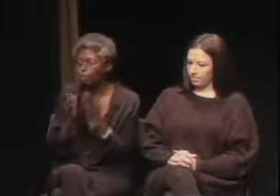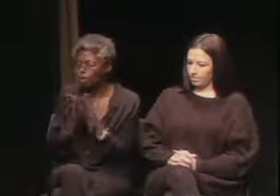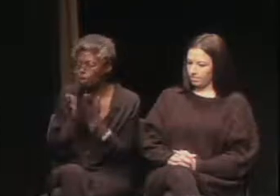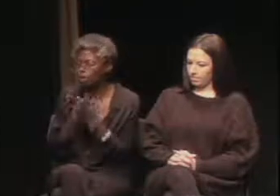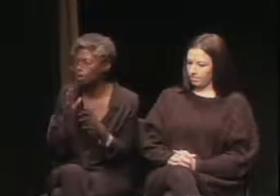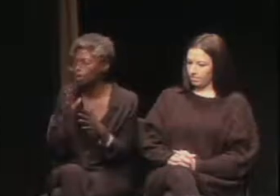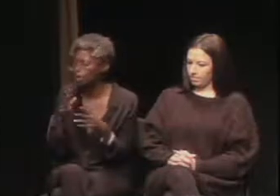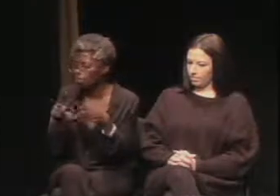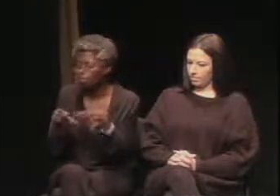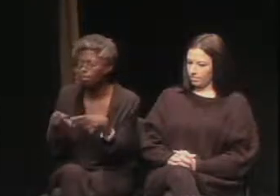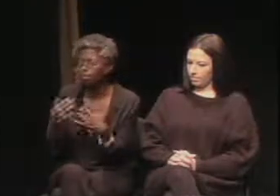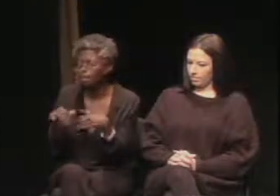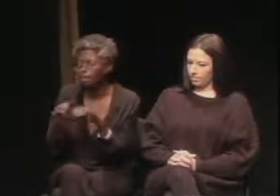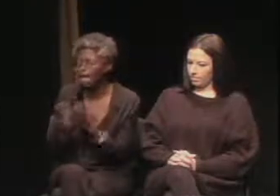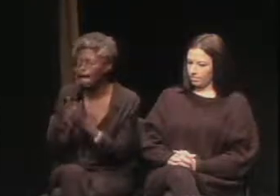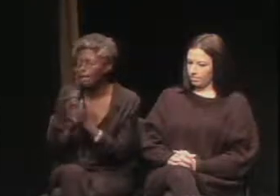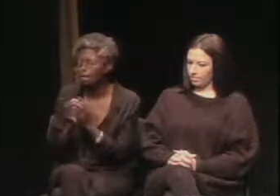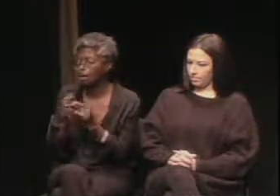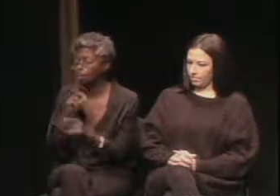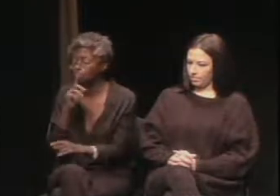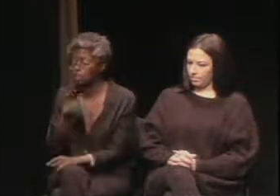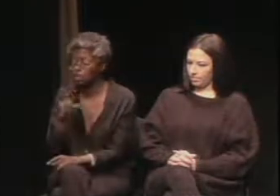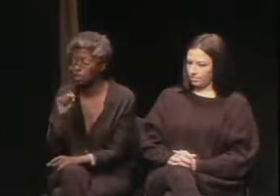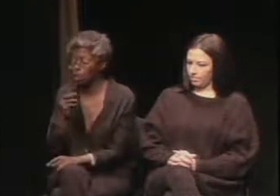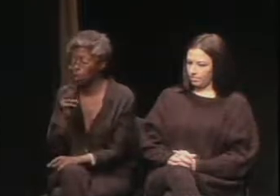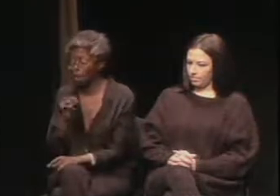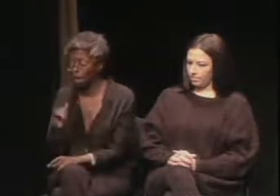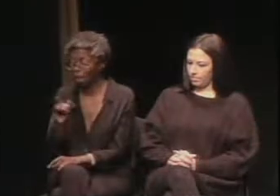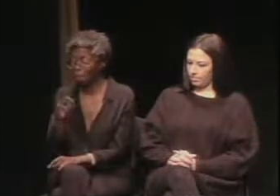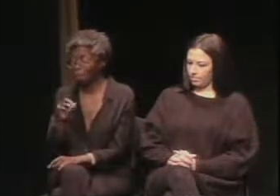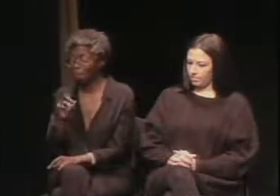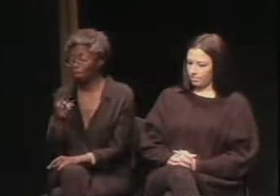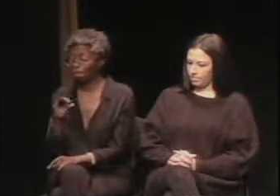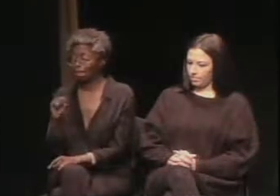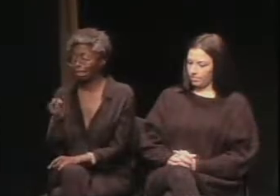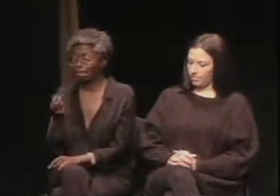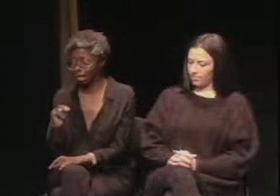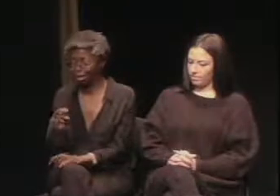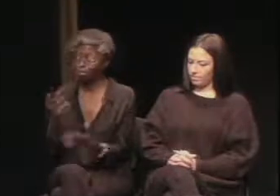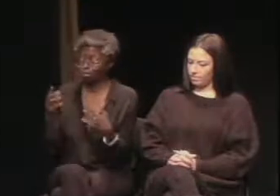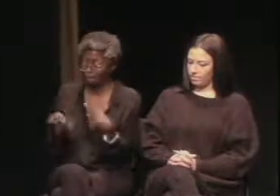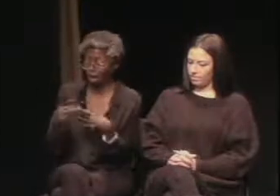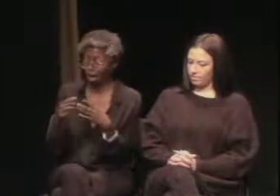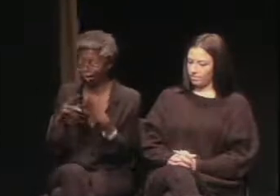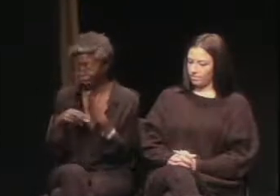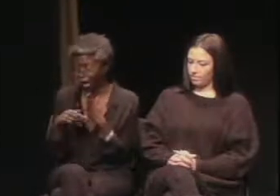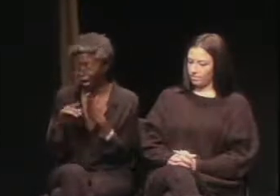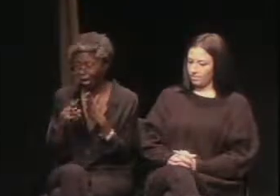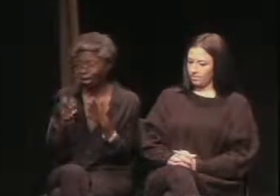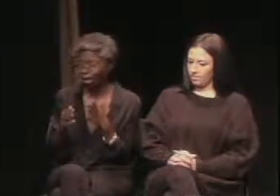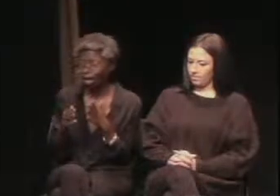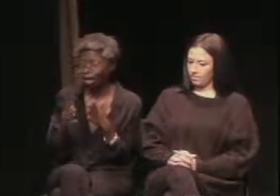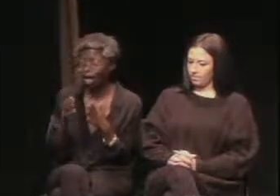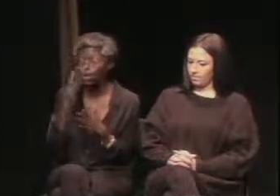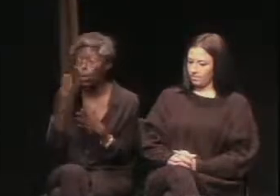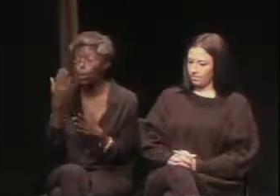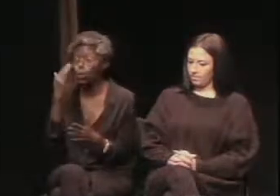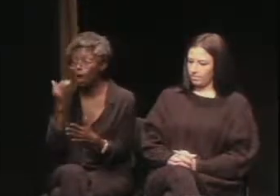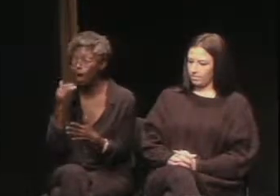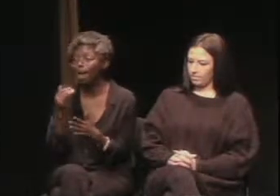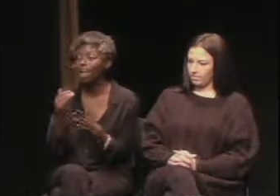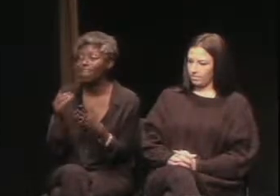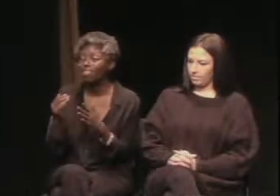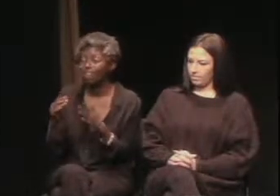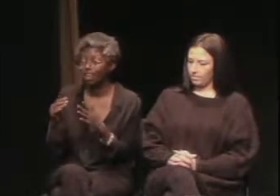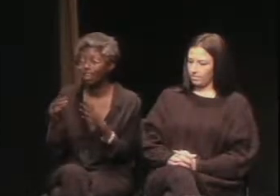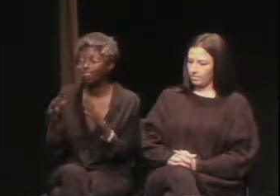about it, but it really was Toni Morrison that kind of, you know, once I read I Know Why the Cage Bird Sings, and I started reading it. It was